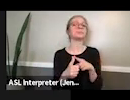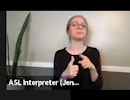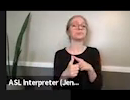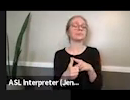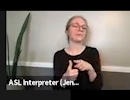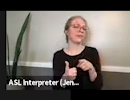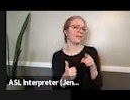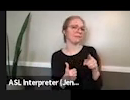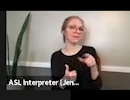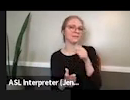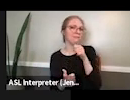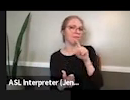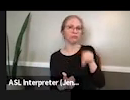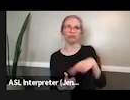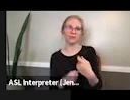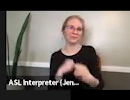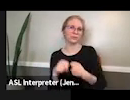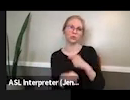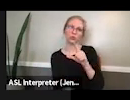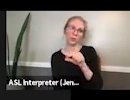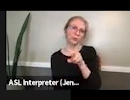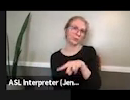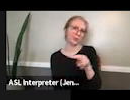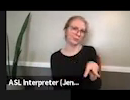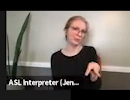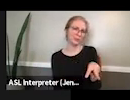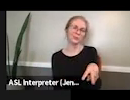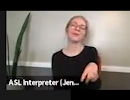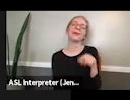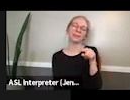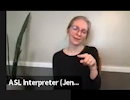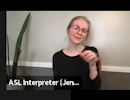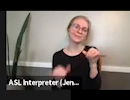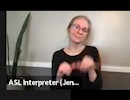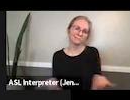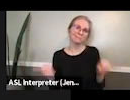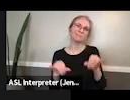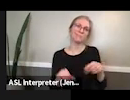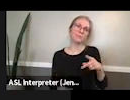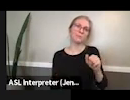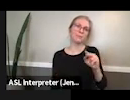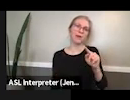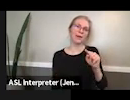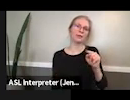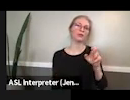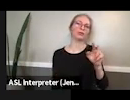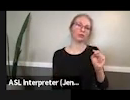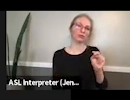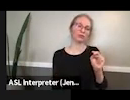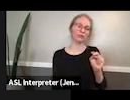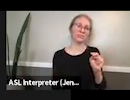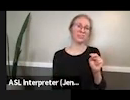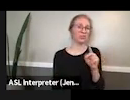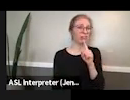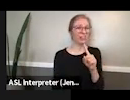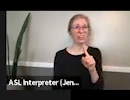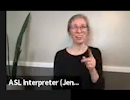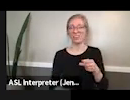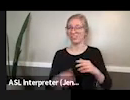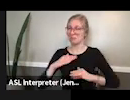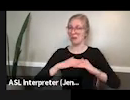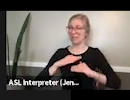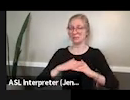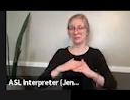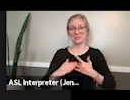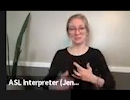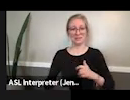not just 2022. This is a pattern. It's never actually been higher than, say, at 10 or